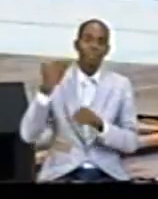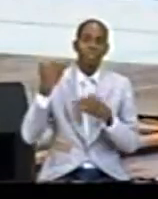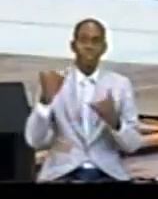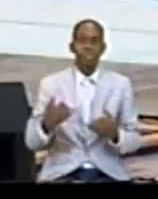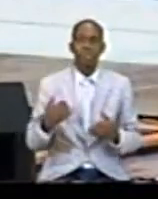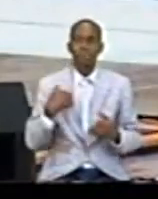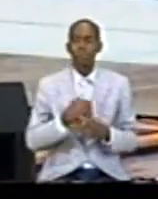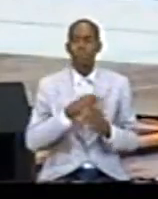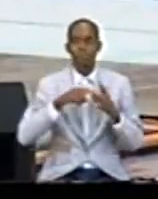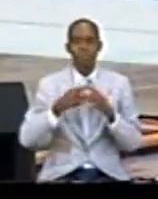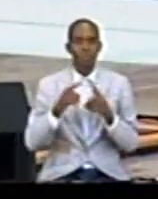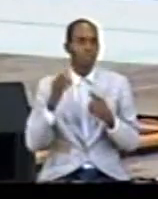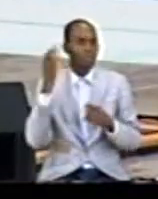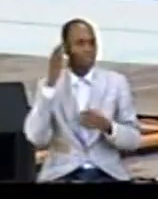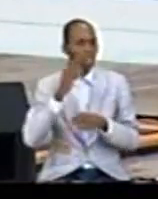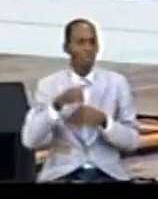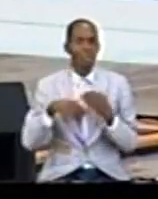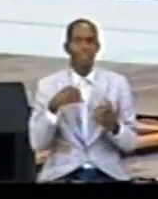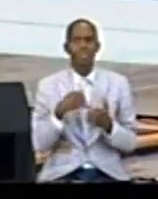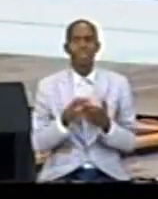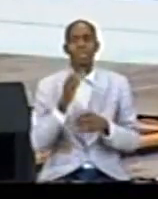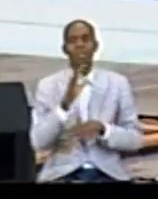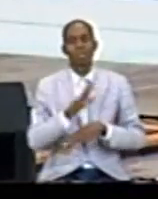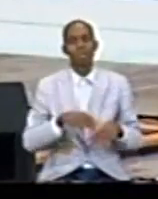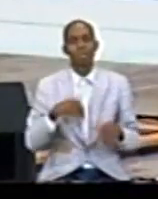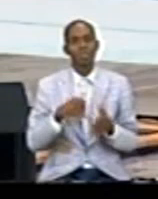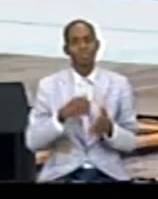of them, and it says because